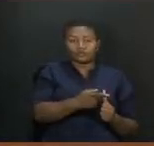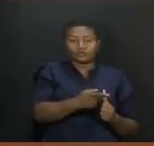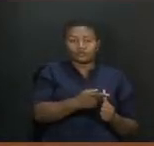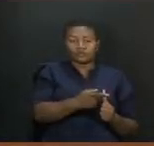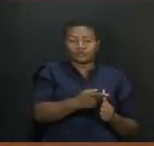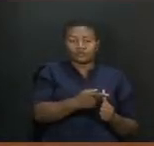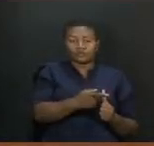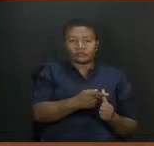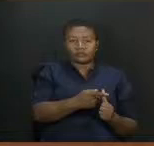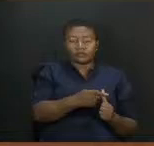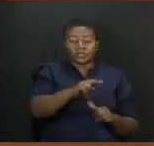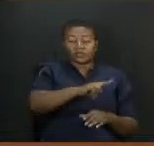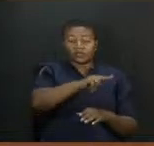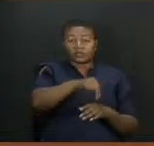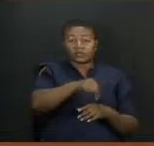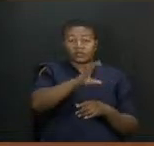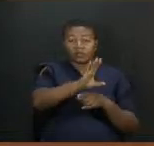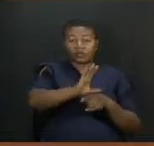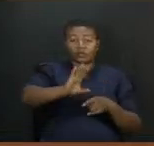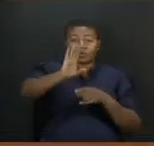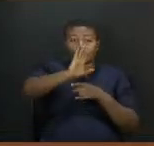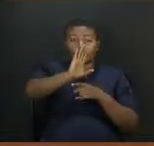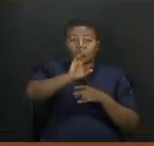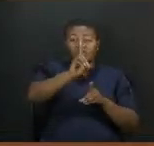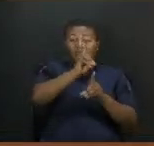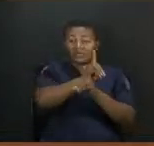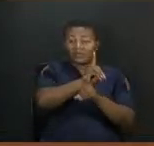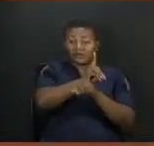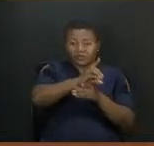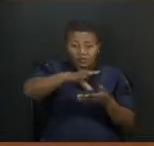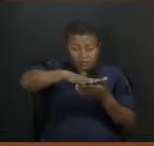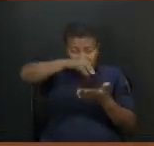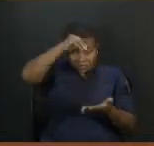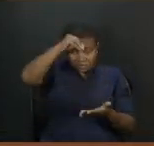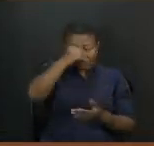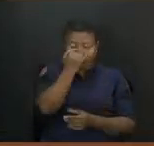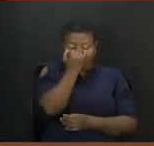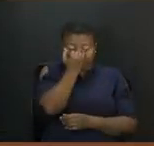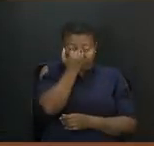National College of Defense Studies,